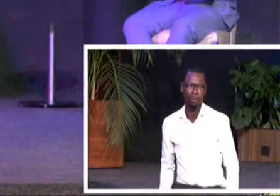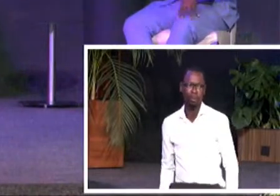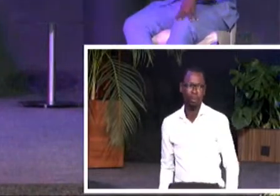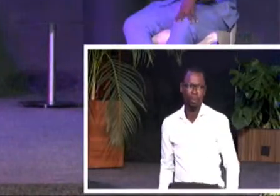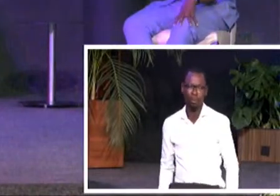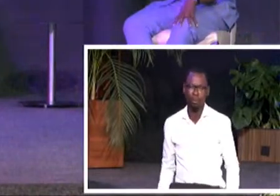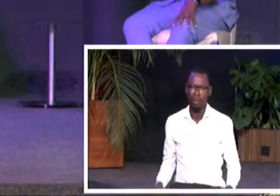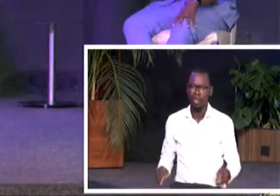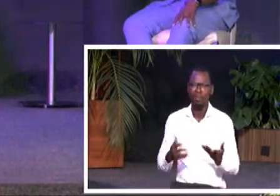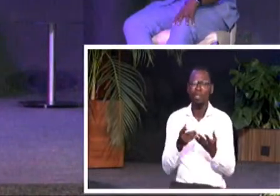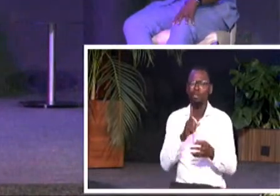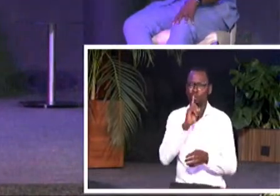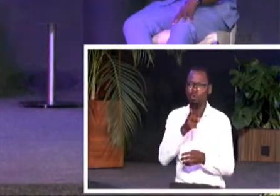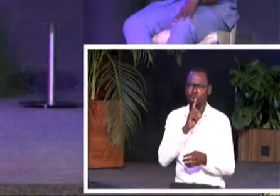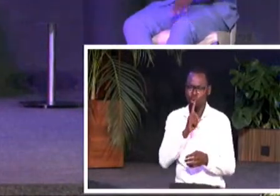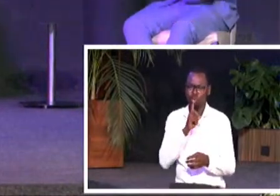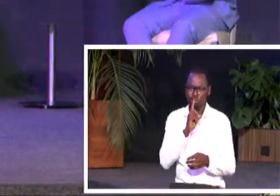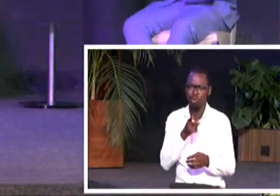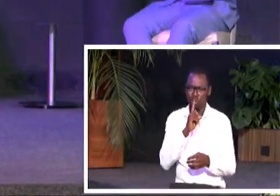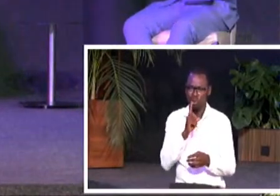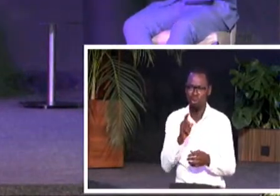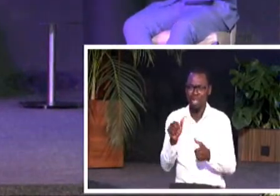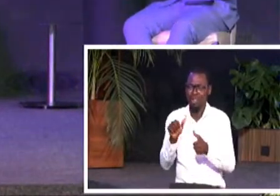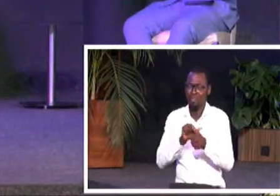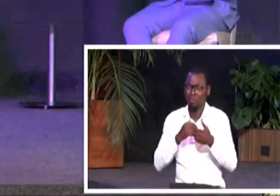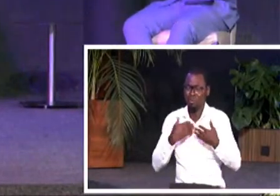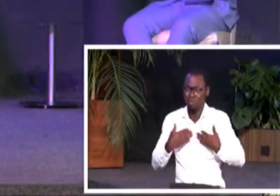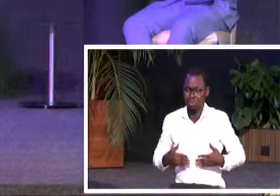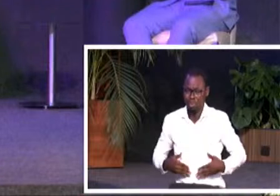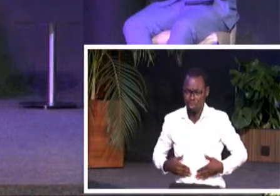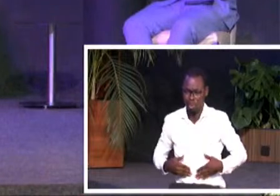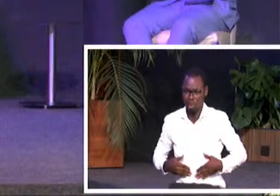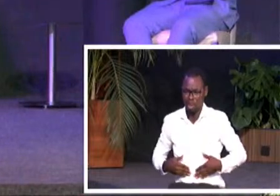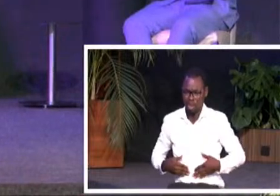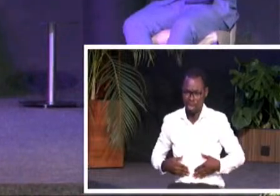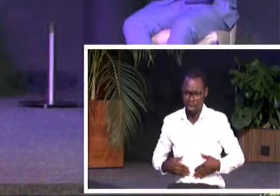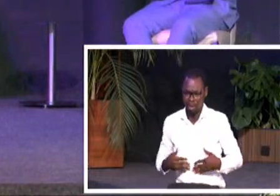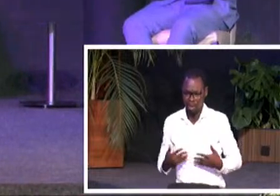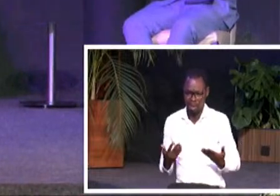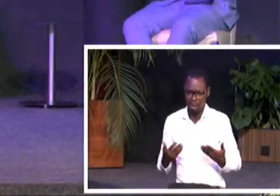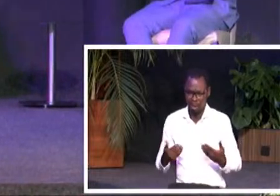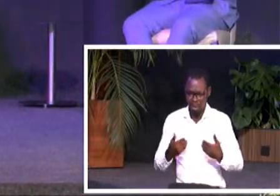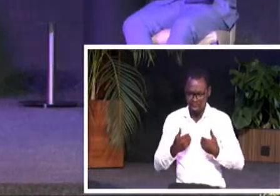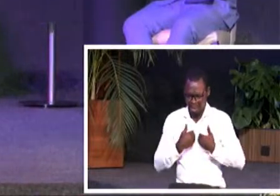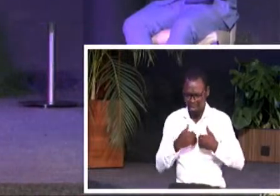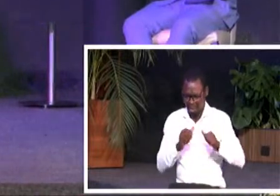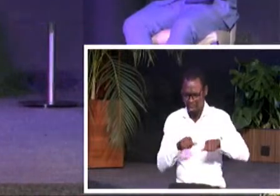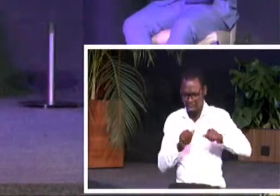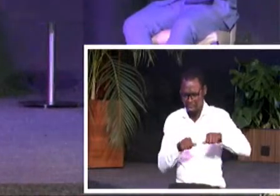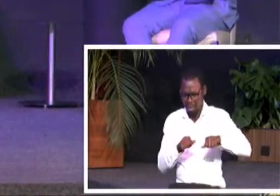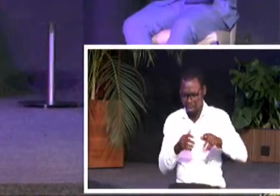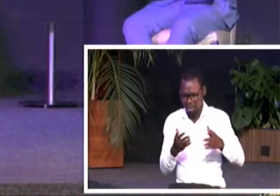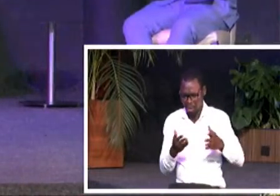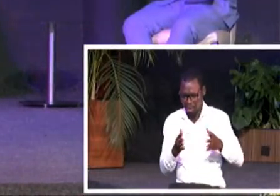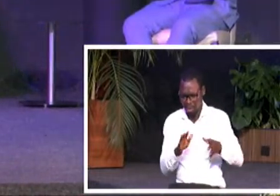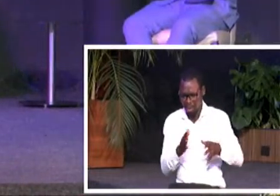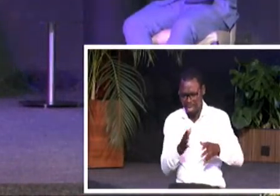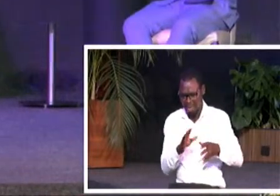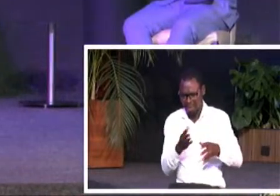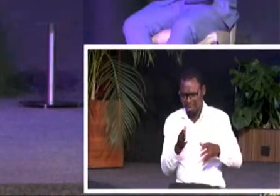quite unfortunate. You see, everybody has the skill, the ability to innovate.